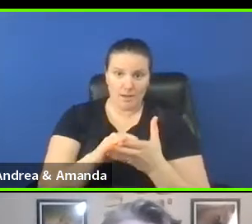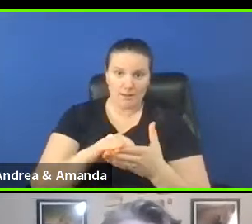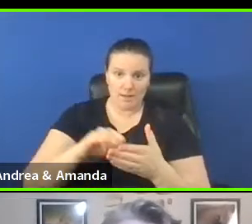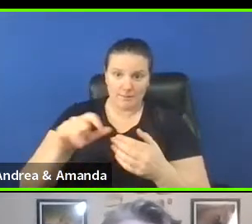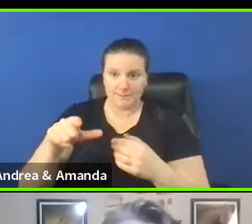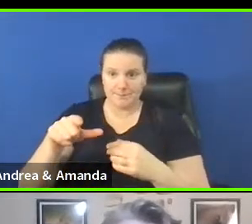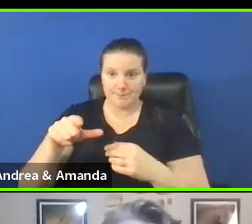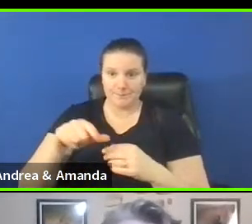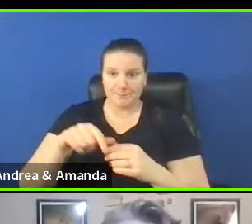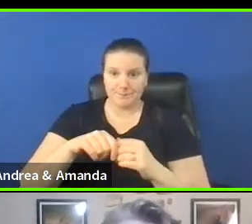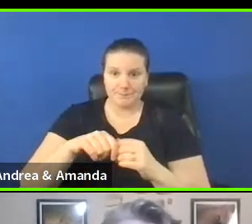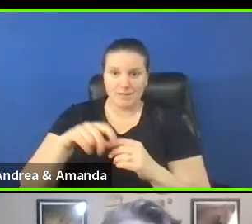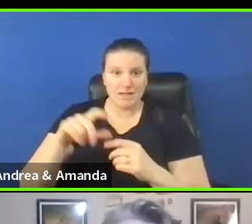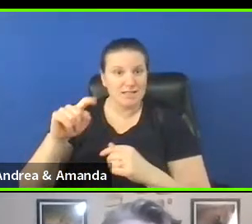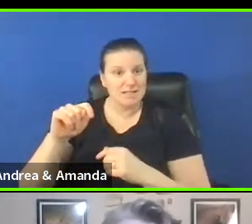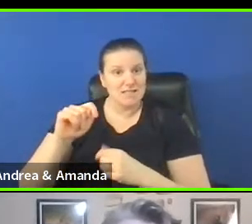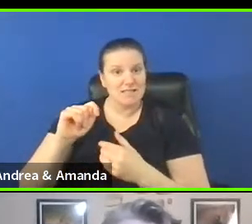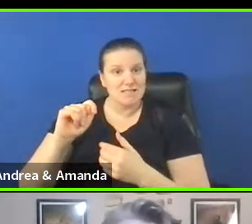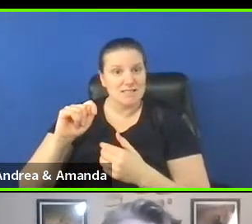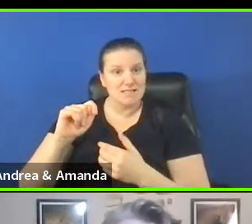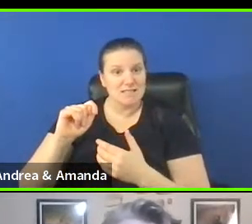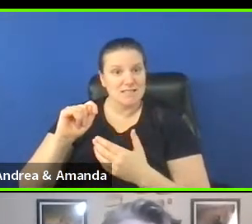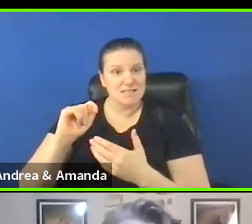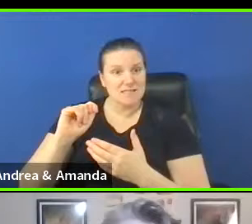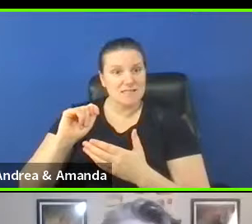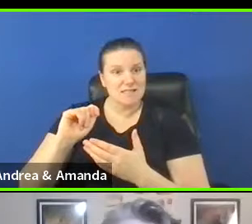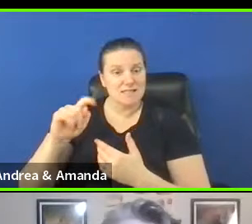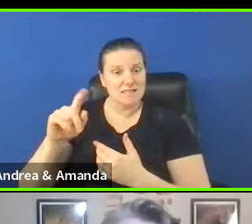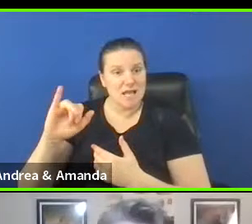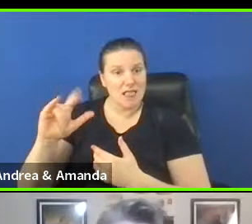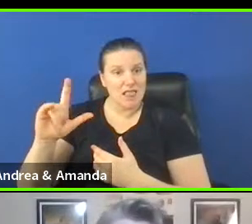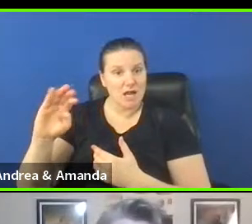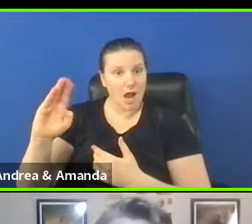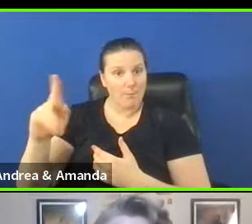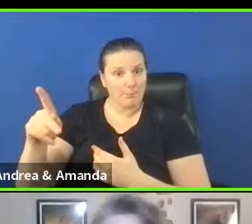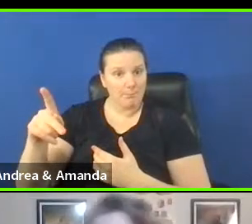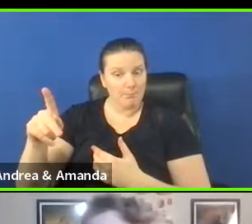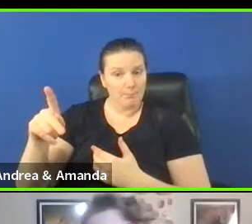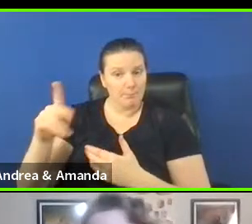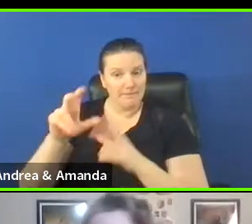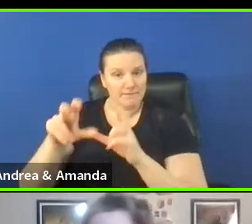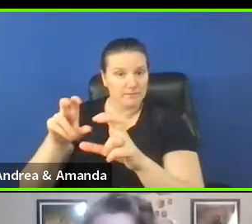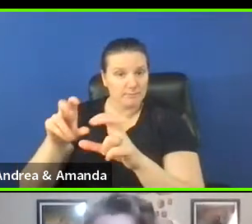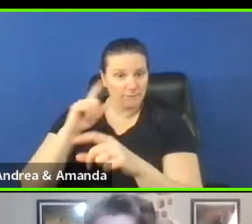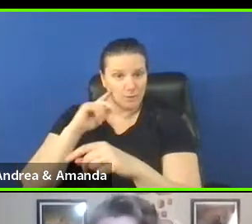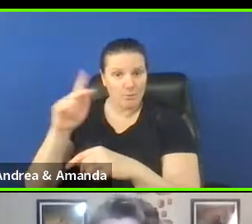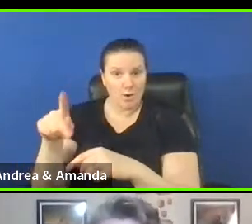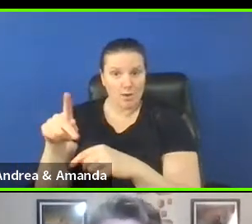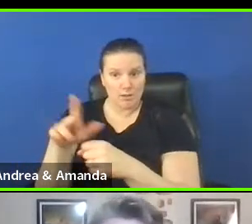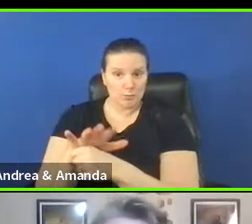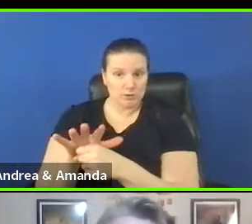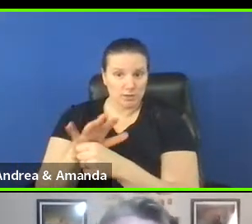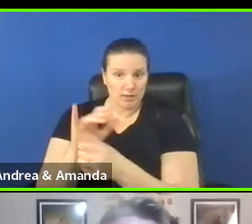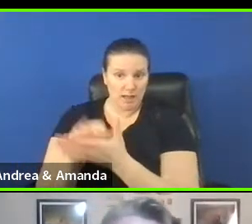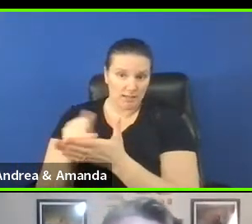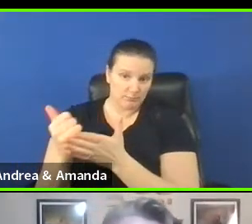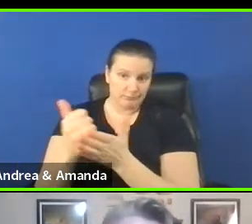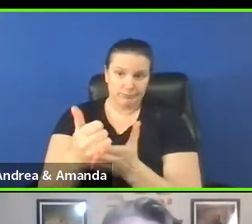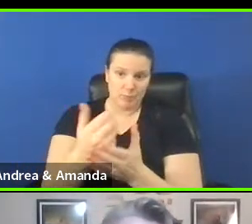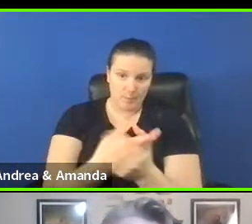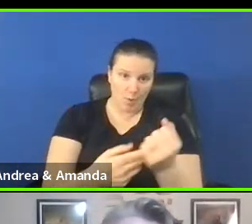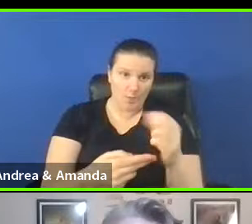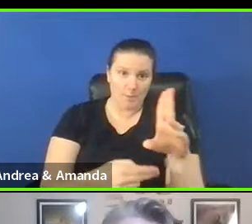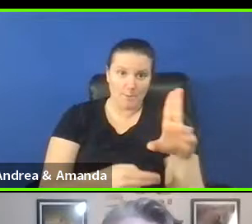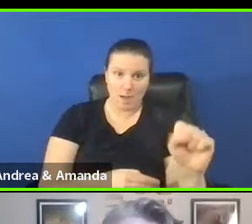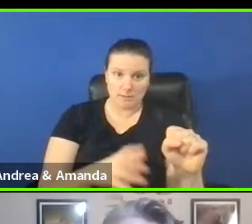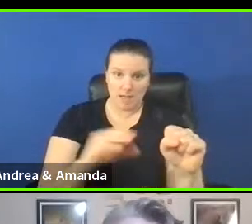instance, the Telecom investment that we have in the Portland region, that is able to accommodate both buses as